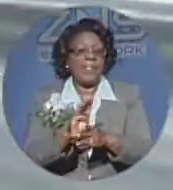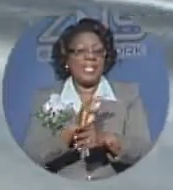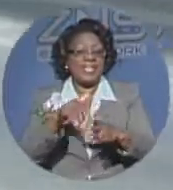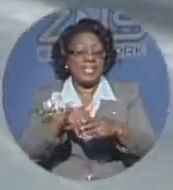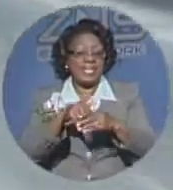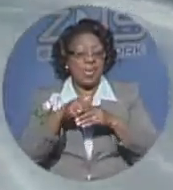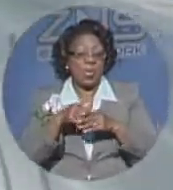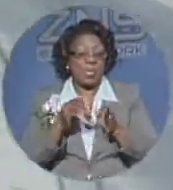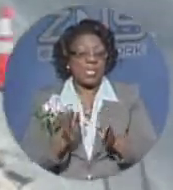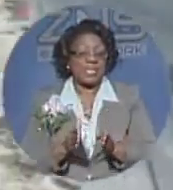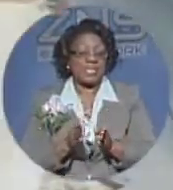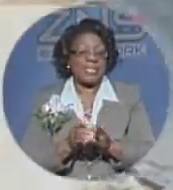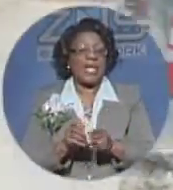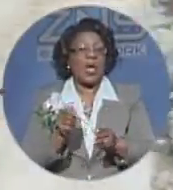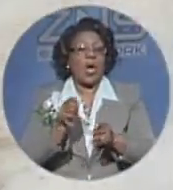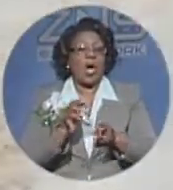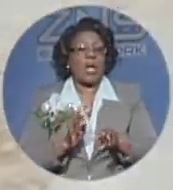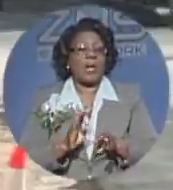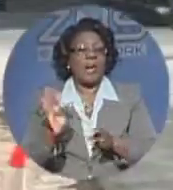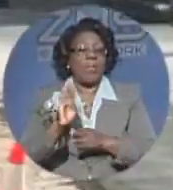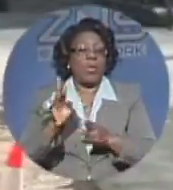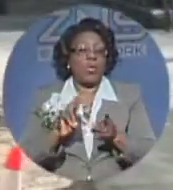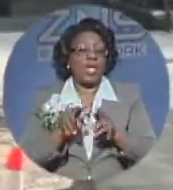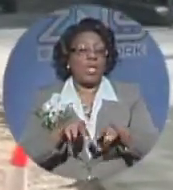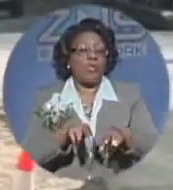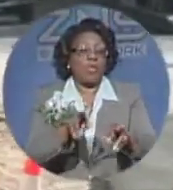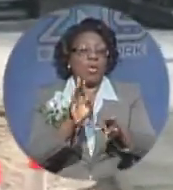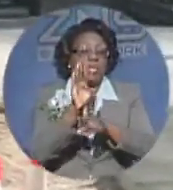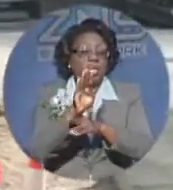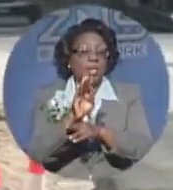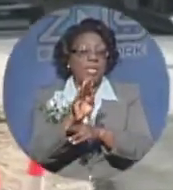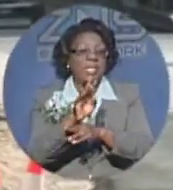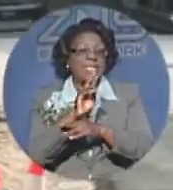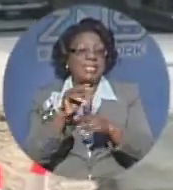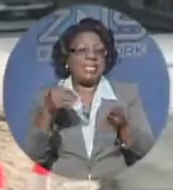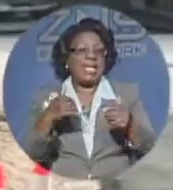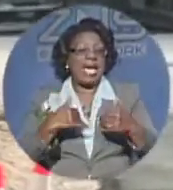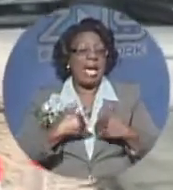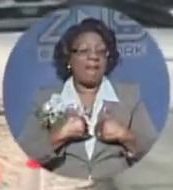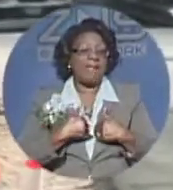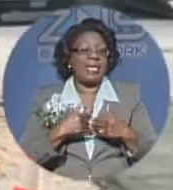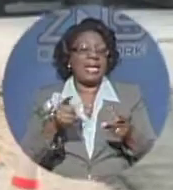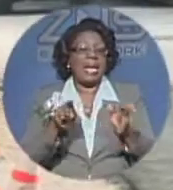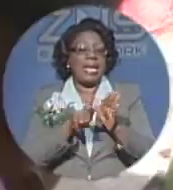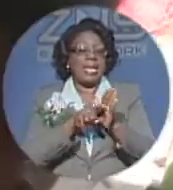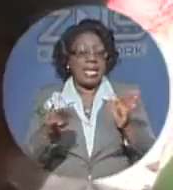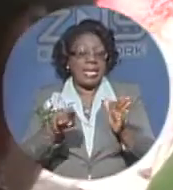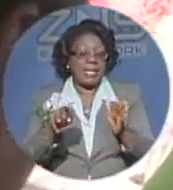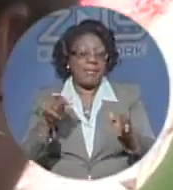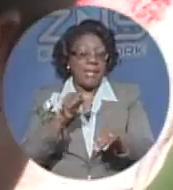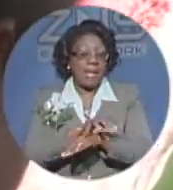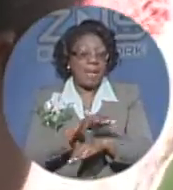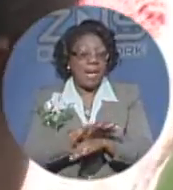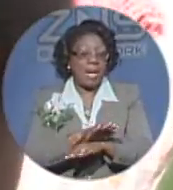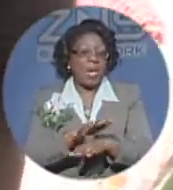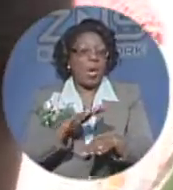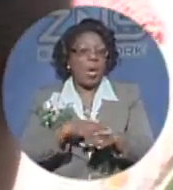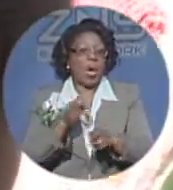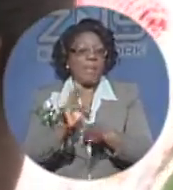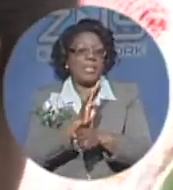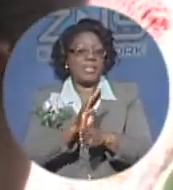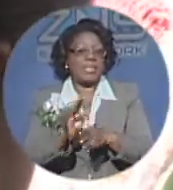Williams of Carpet World on Blue Hill South said the roadworks still are having a negative impact on businesses in the area. She expressed